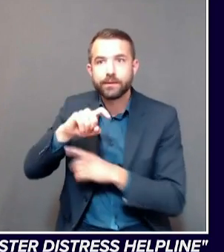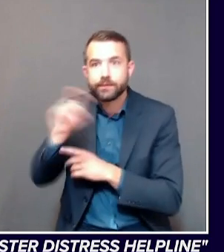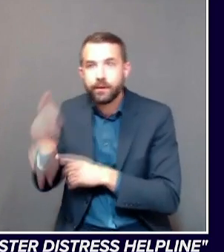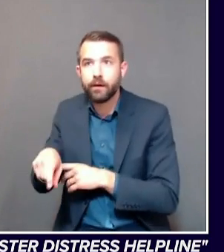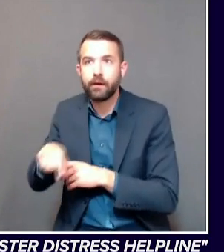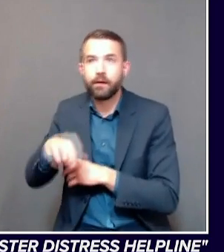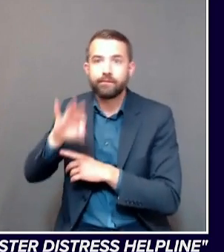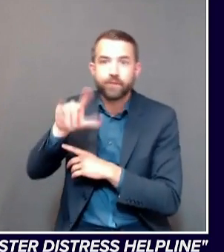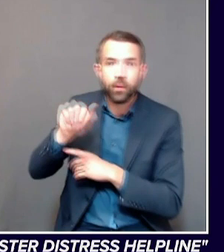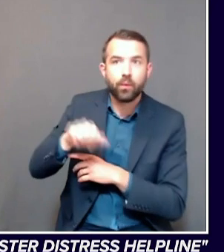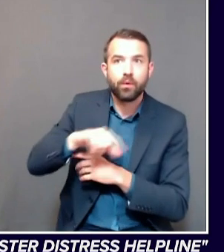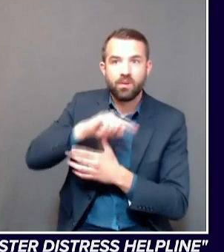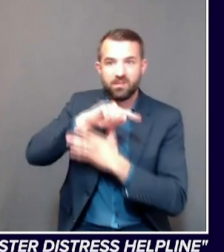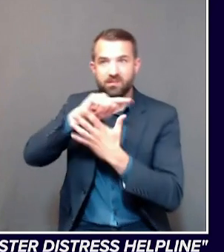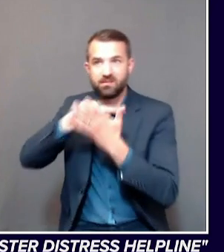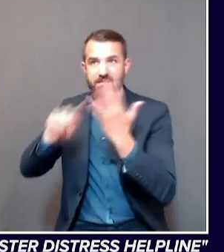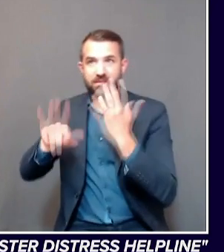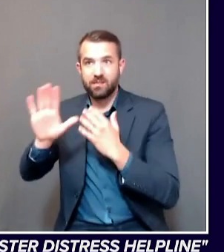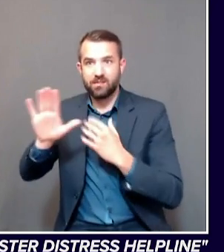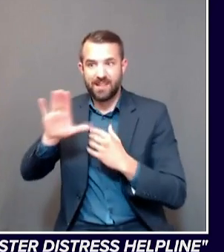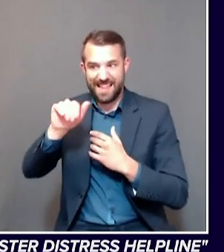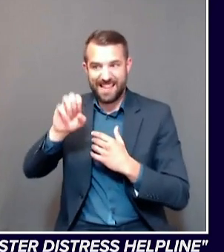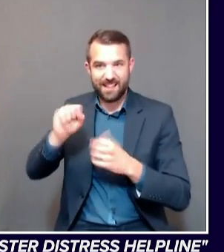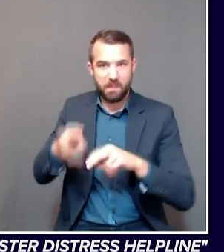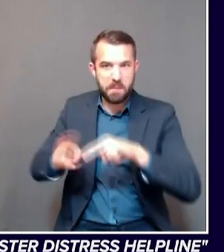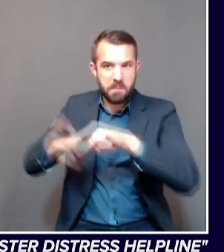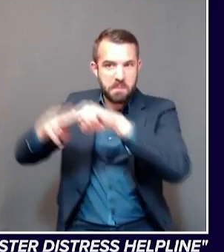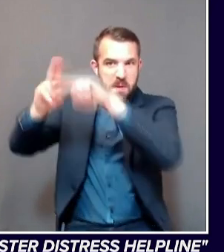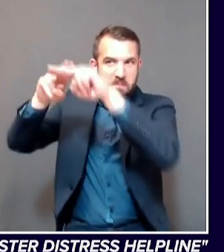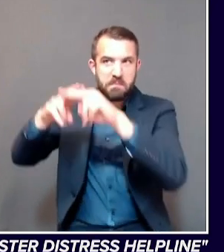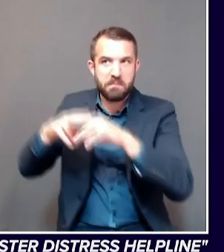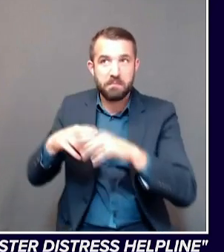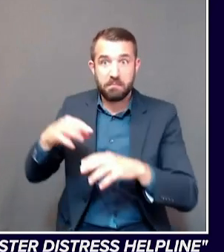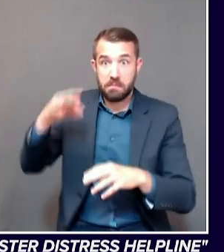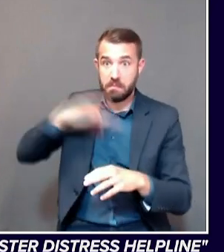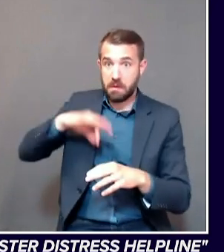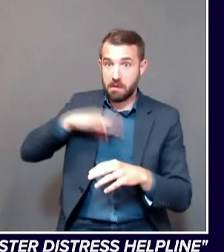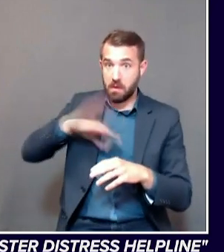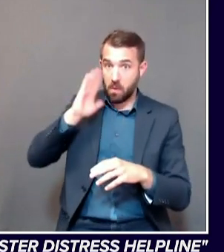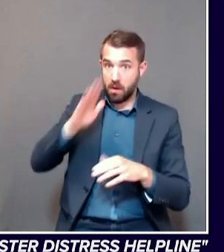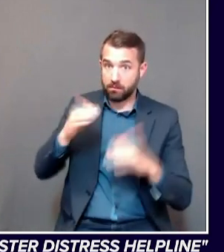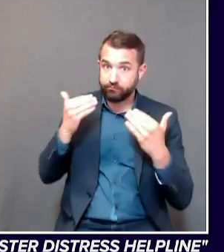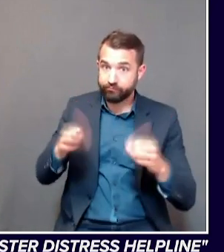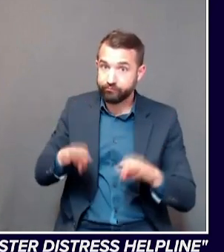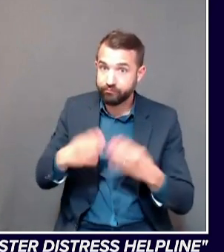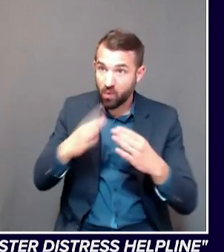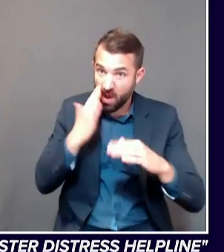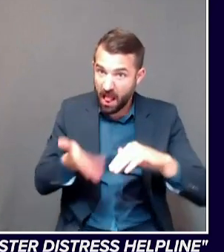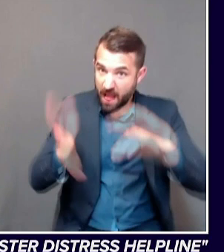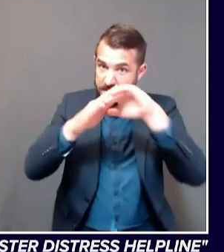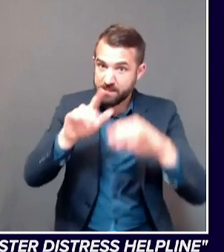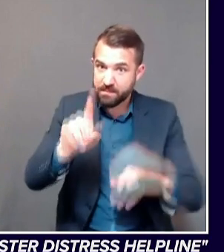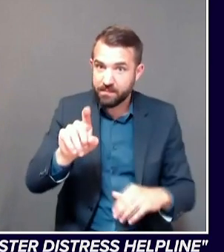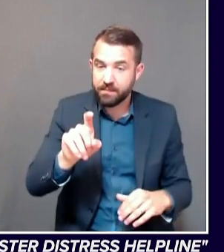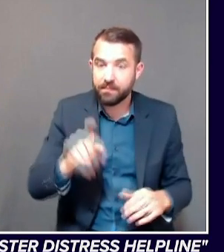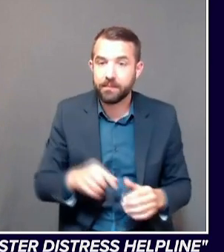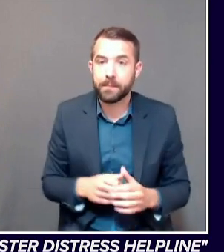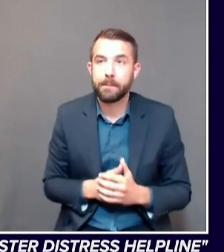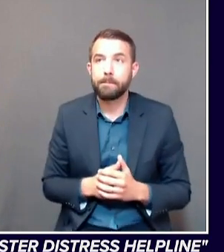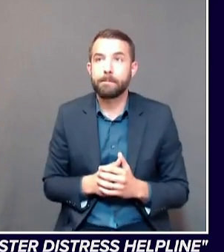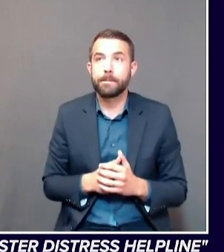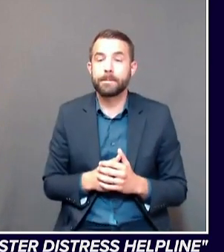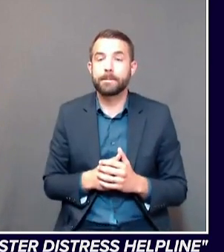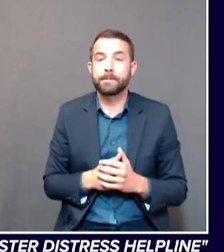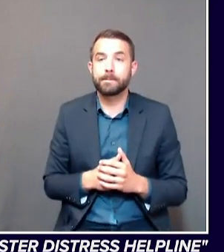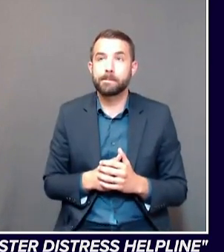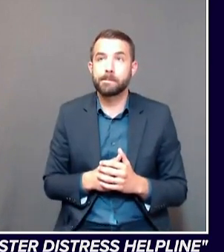them. If Maine is going to see a spike based on either the economy reopening or maybe some of